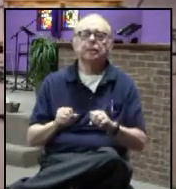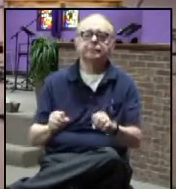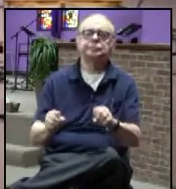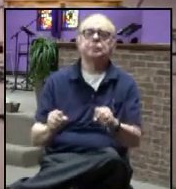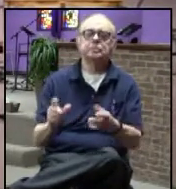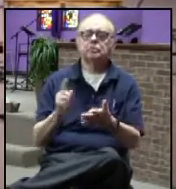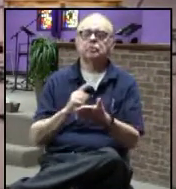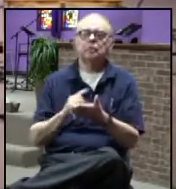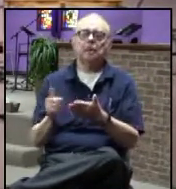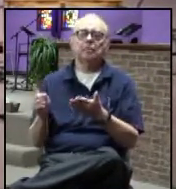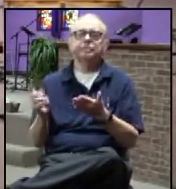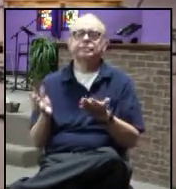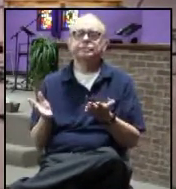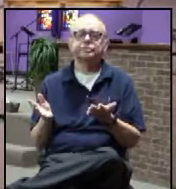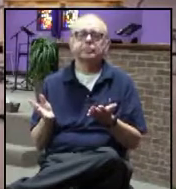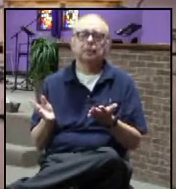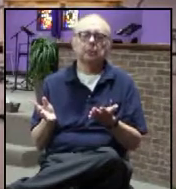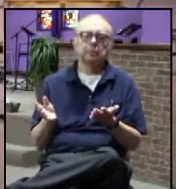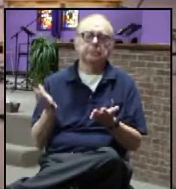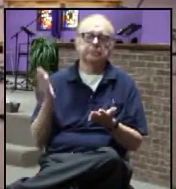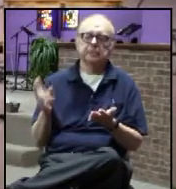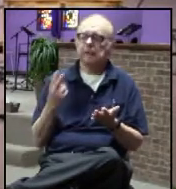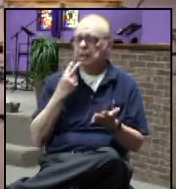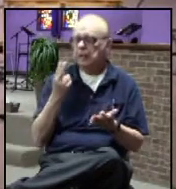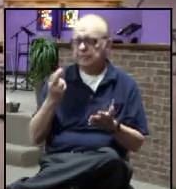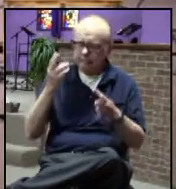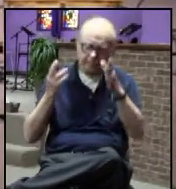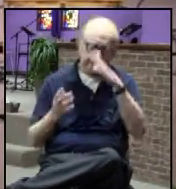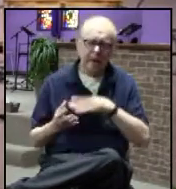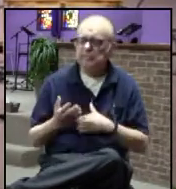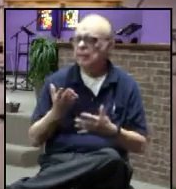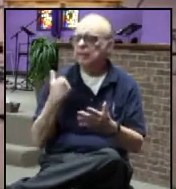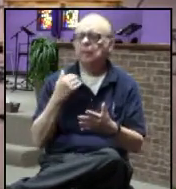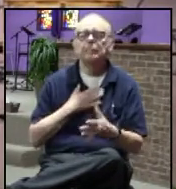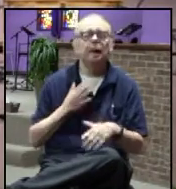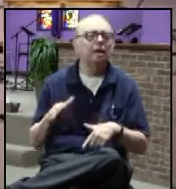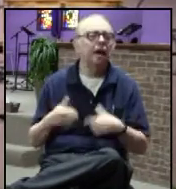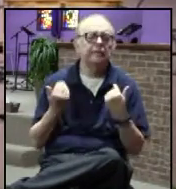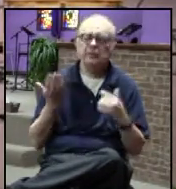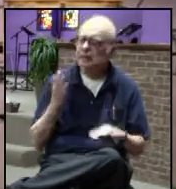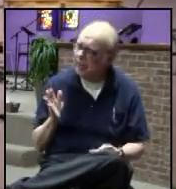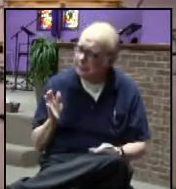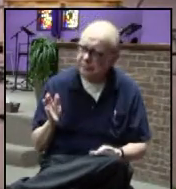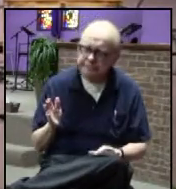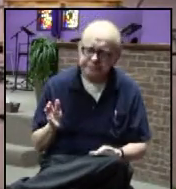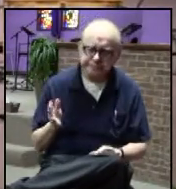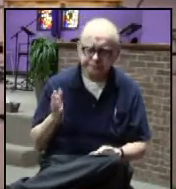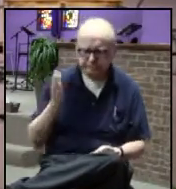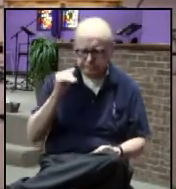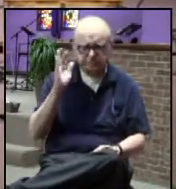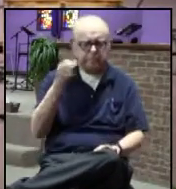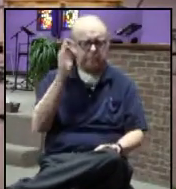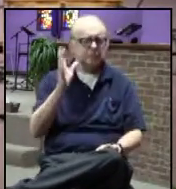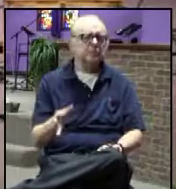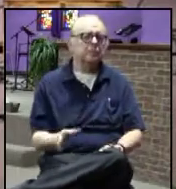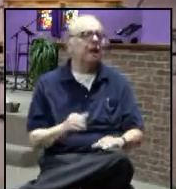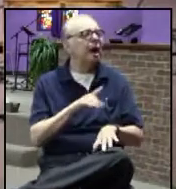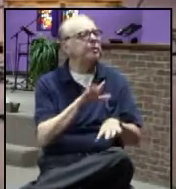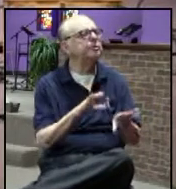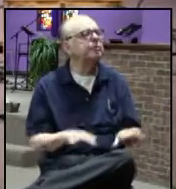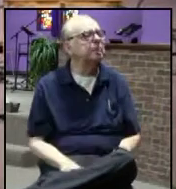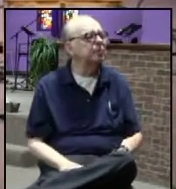this week. Never seen the guy in my life. And he says, hey, Pastor, how you